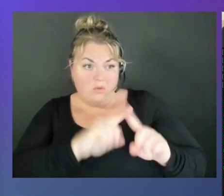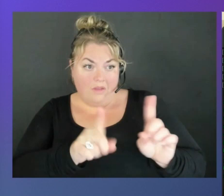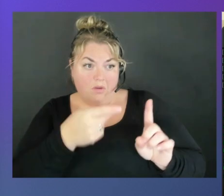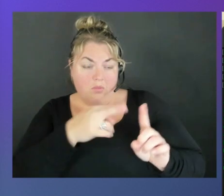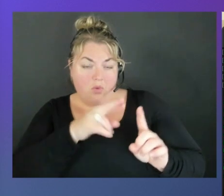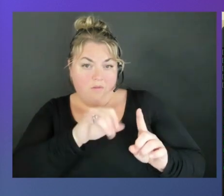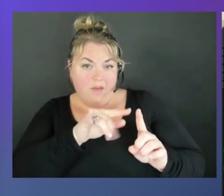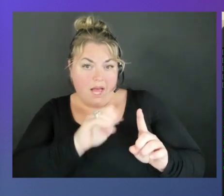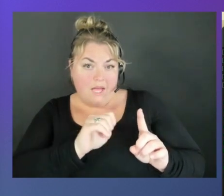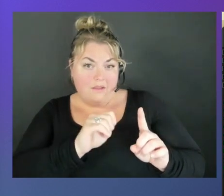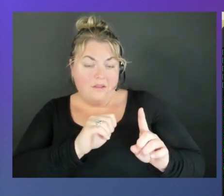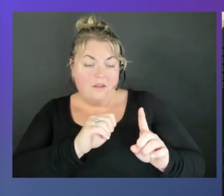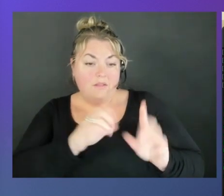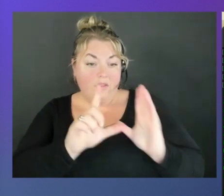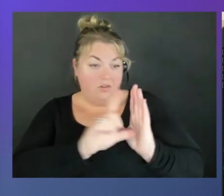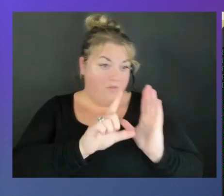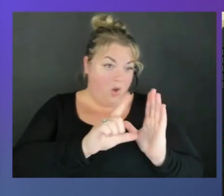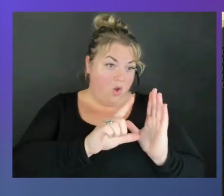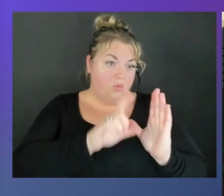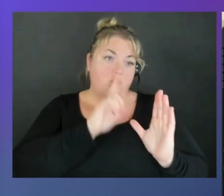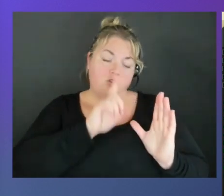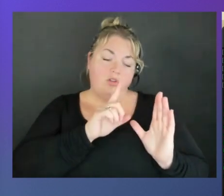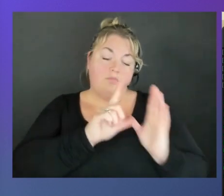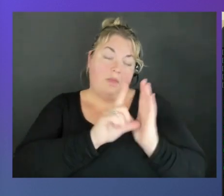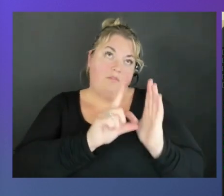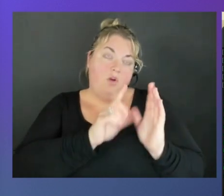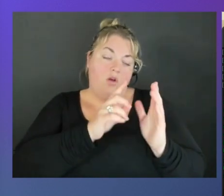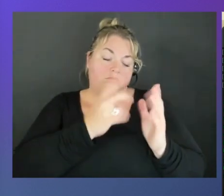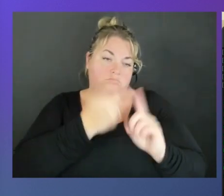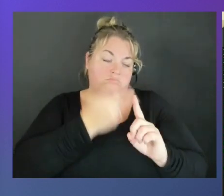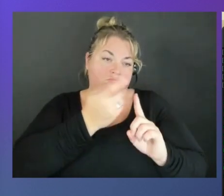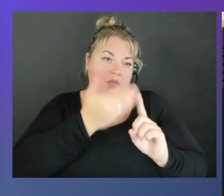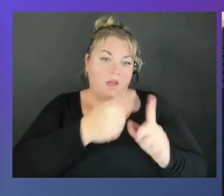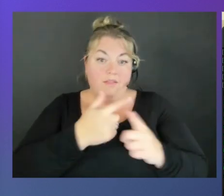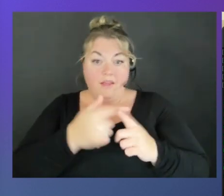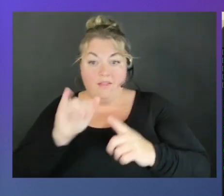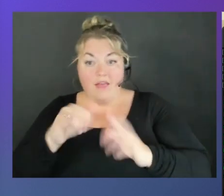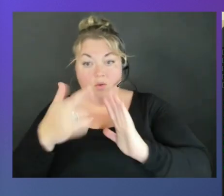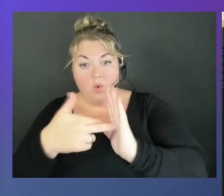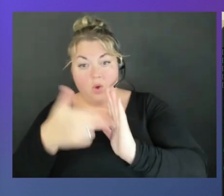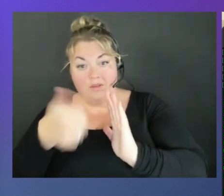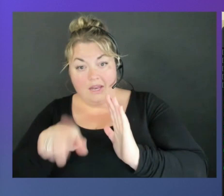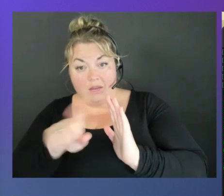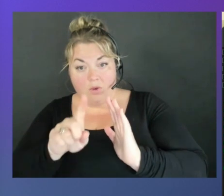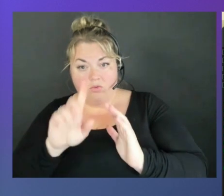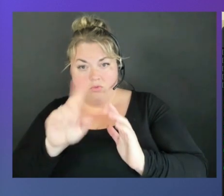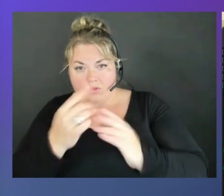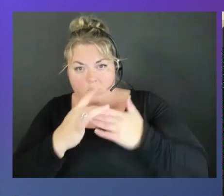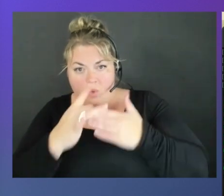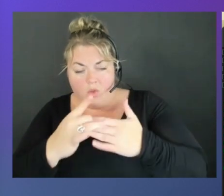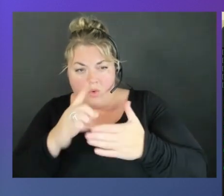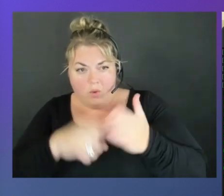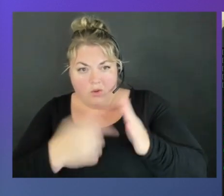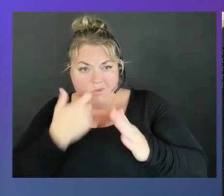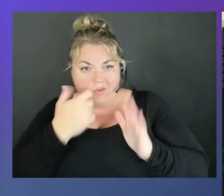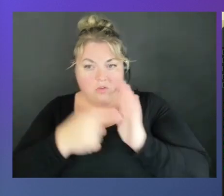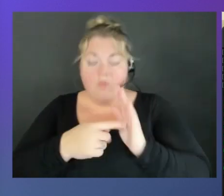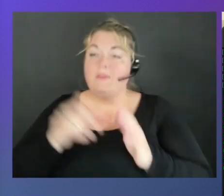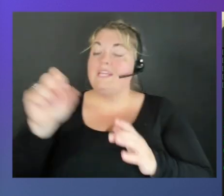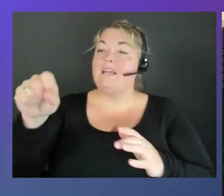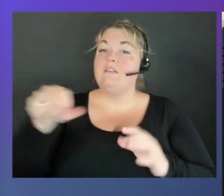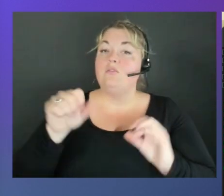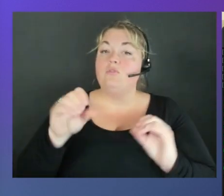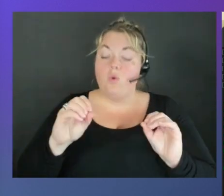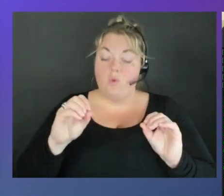The default, which is by default, and then this roles anywhere, just to kind of walk everyone through what you just showed. So